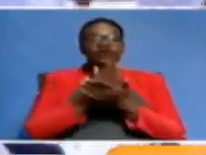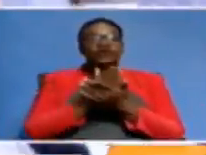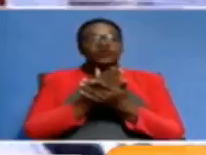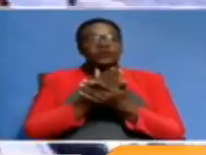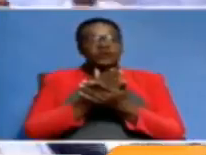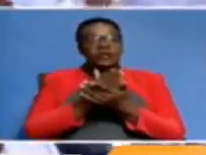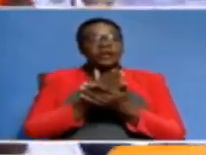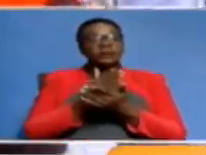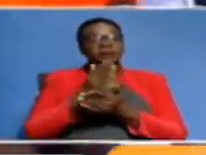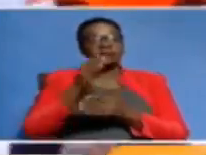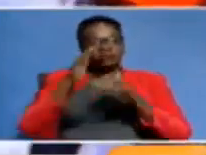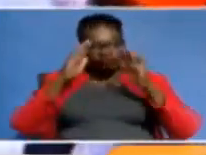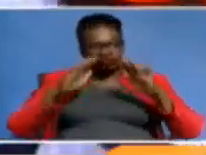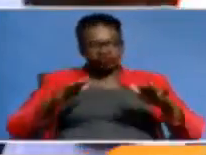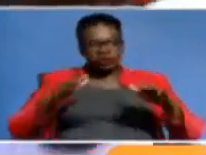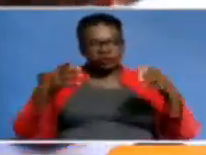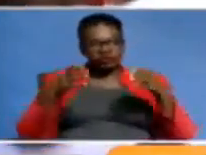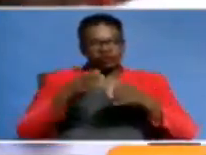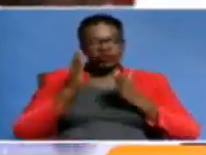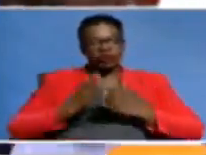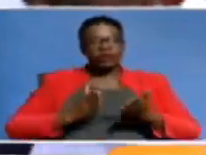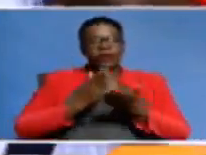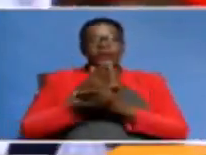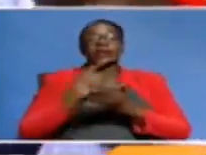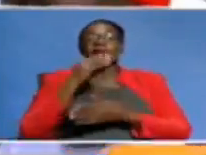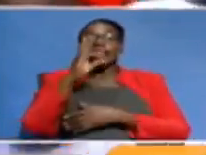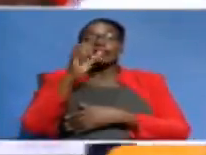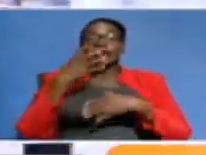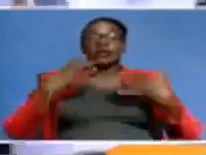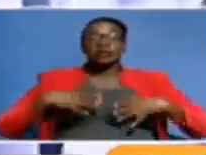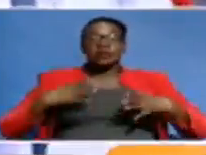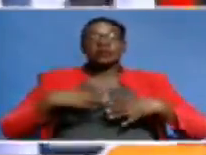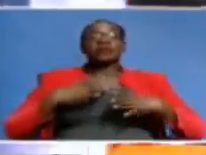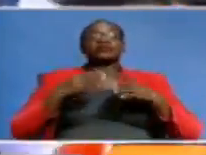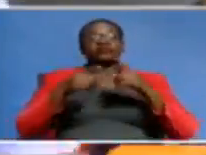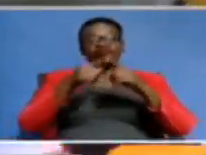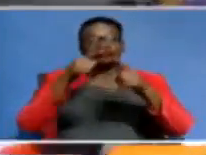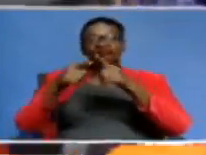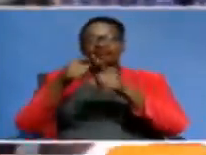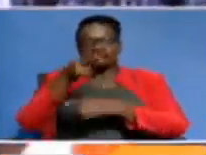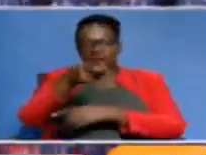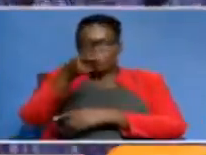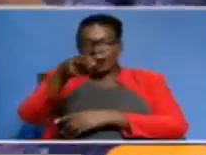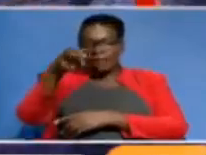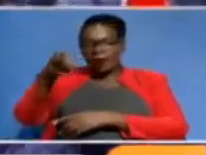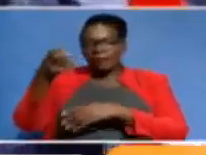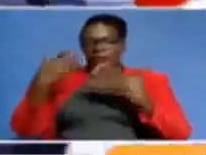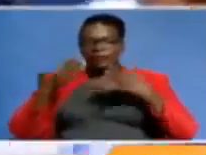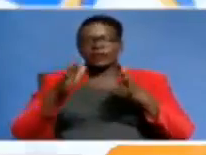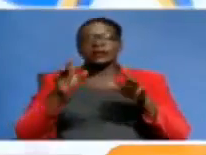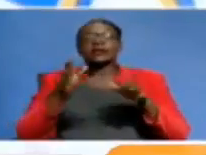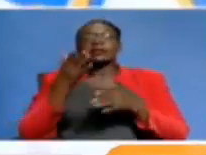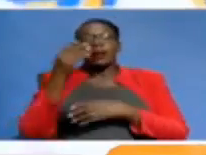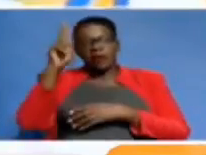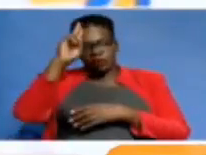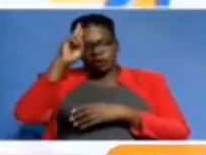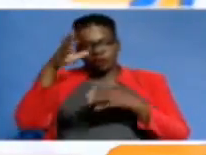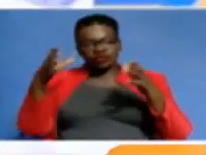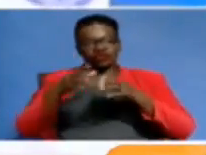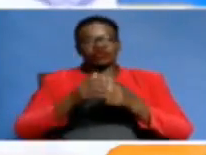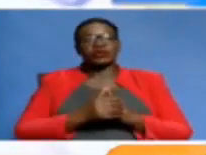Human Rights, over 30 young people have been gunned down in the coastal towns alone by people he believes are police officers.